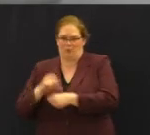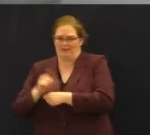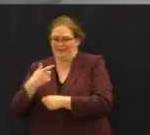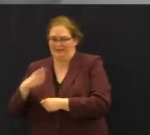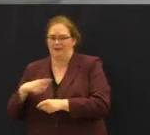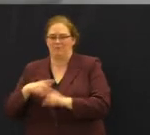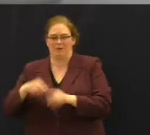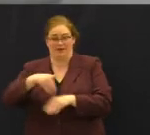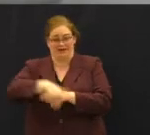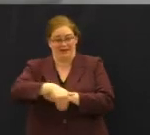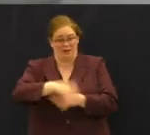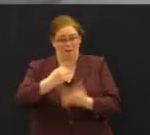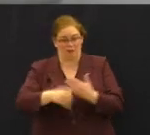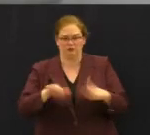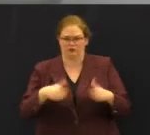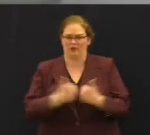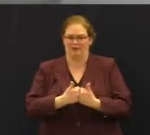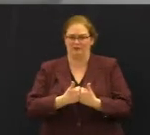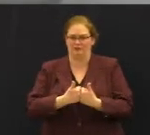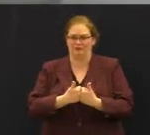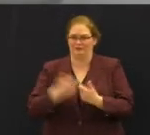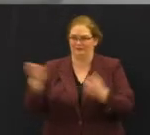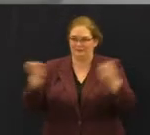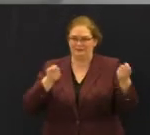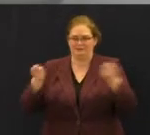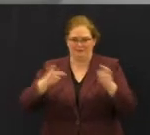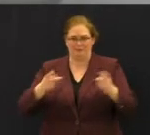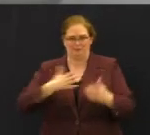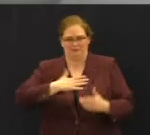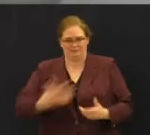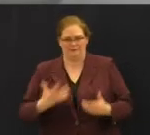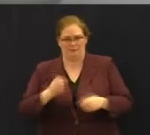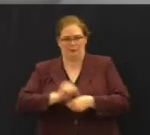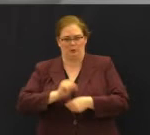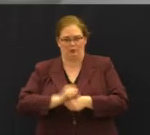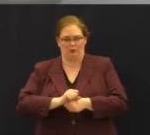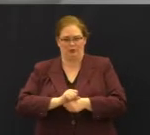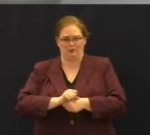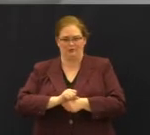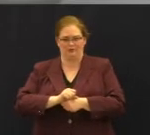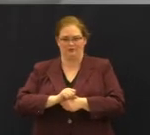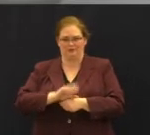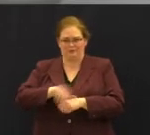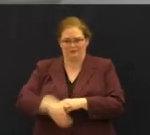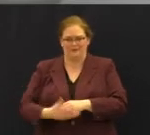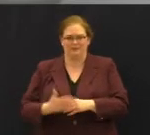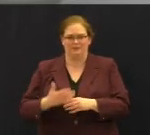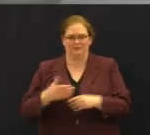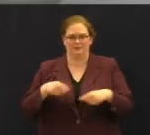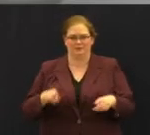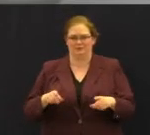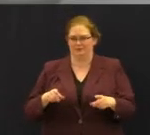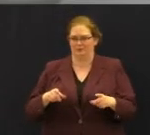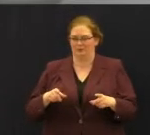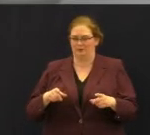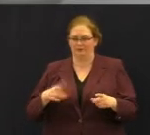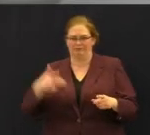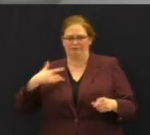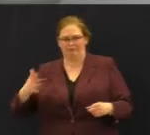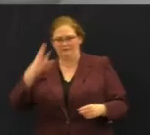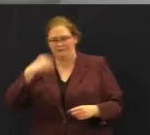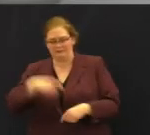nighttime project is pretty challenging to get people to want to work and, to take away from their family and that kind of thing during the hours when you should be sleeping.